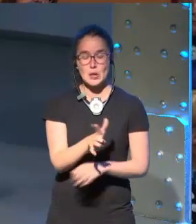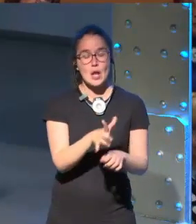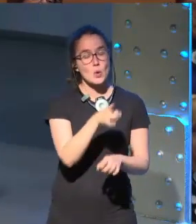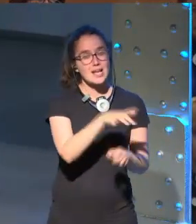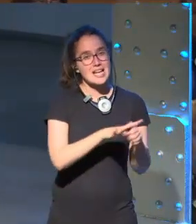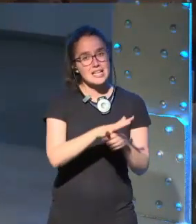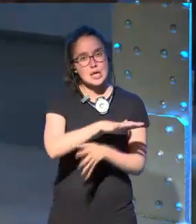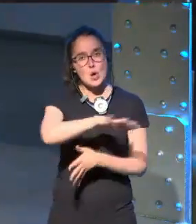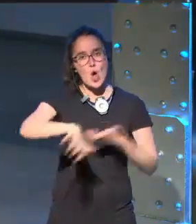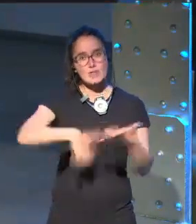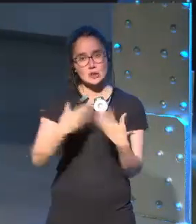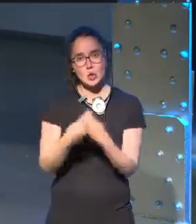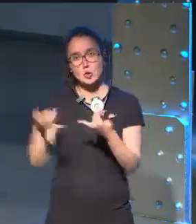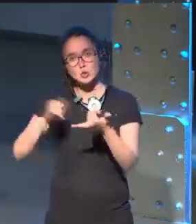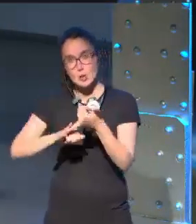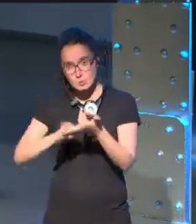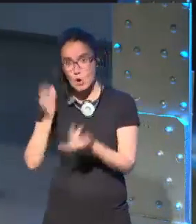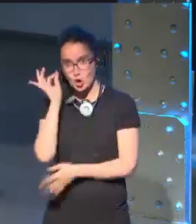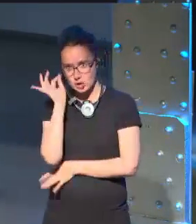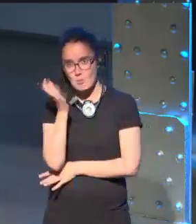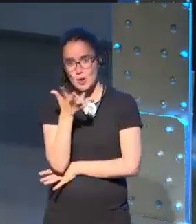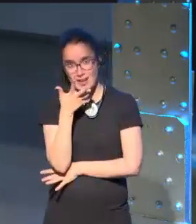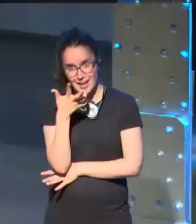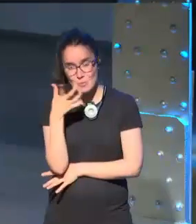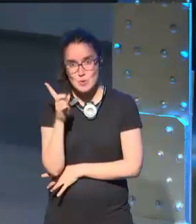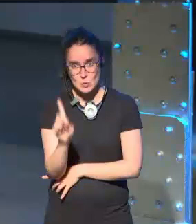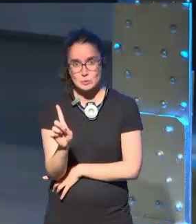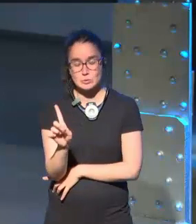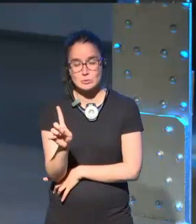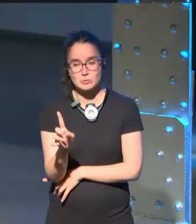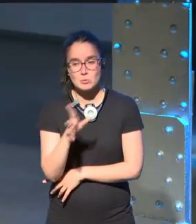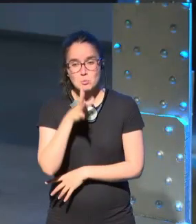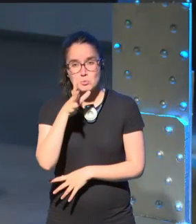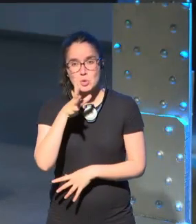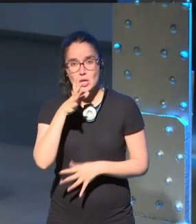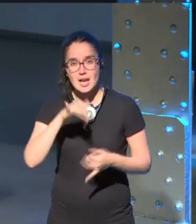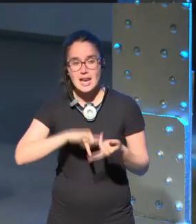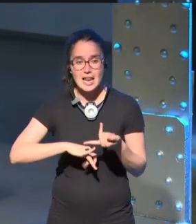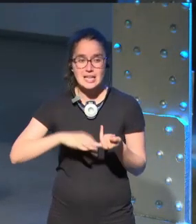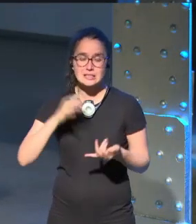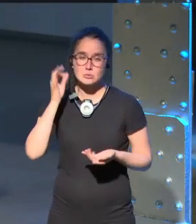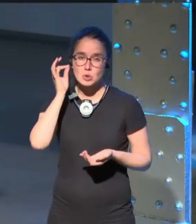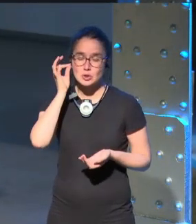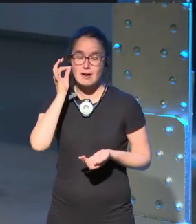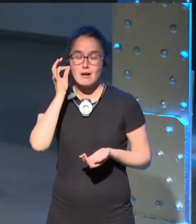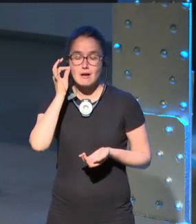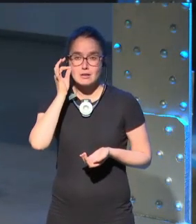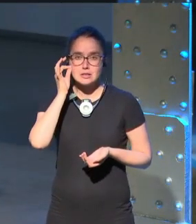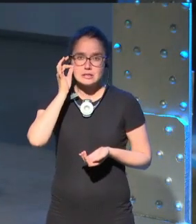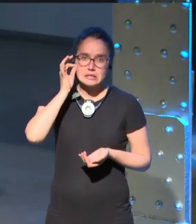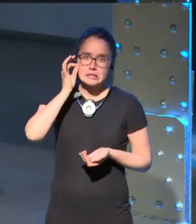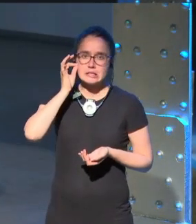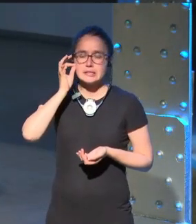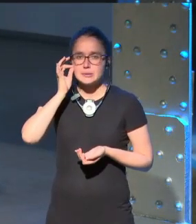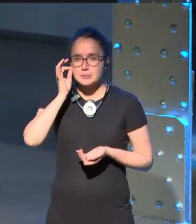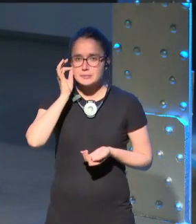wife. Ay, no, sí. So, because, you know, she's very much more into enjoying the moment. She